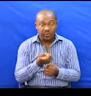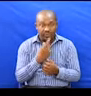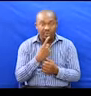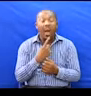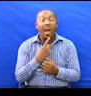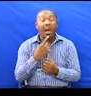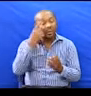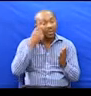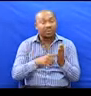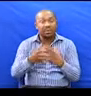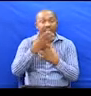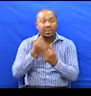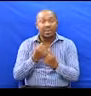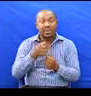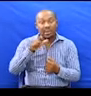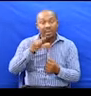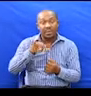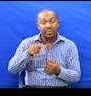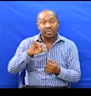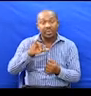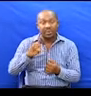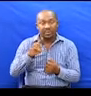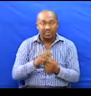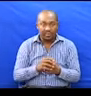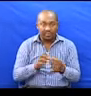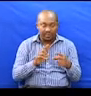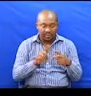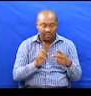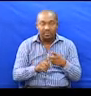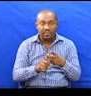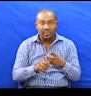Lipids. Again, we have got avocado.